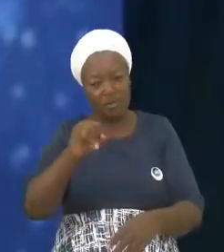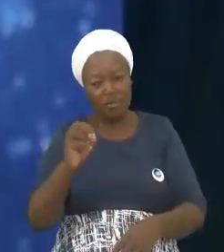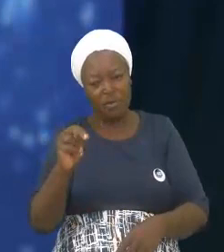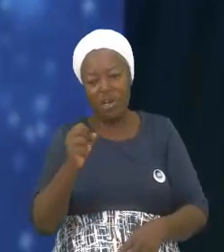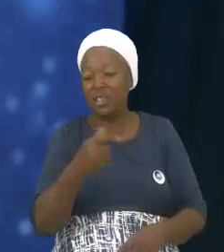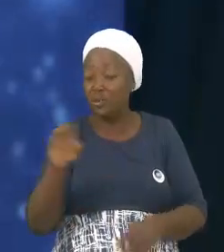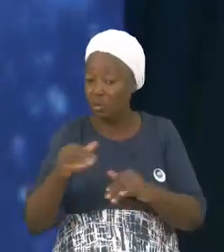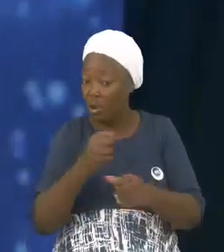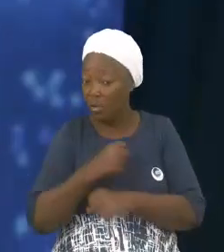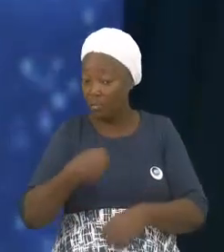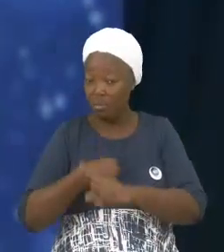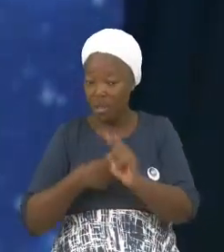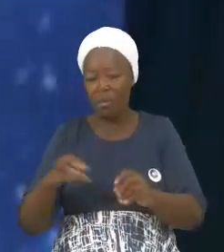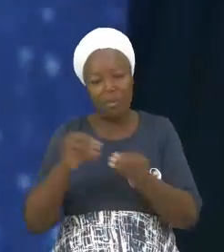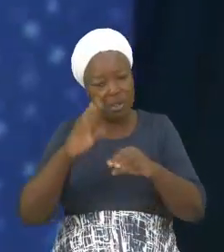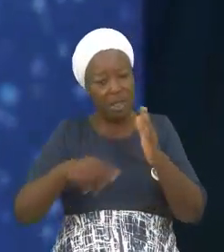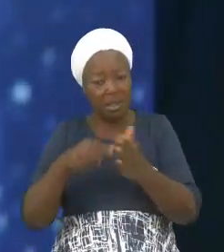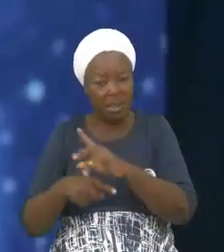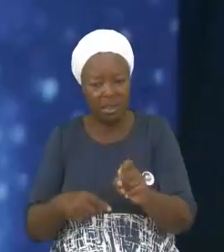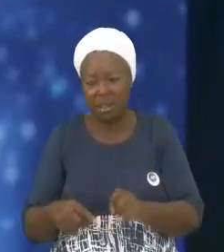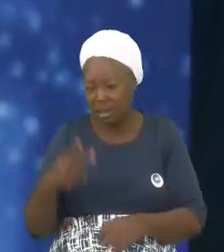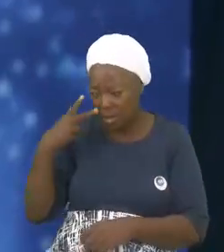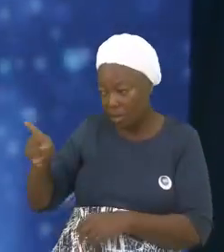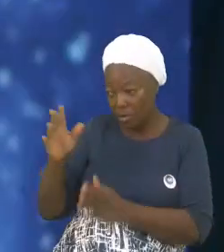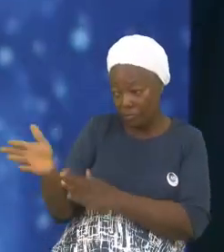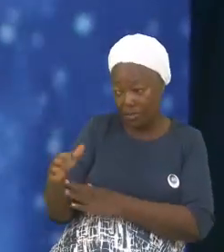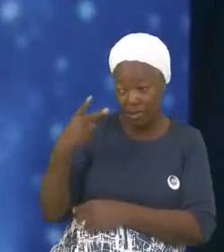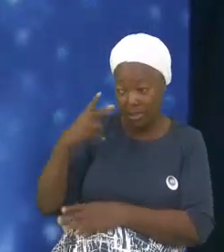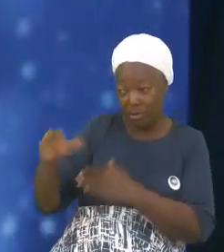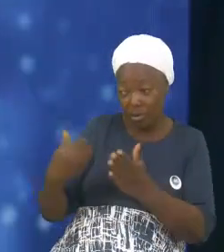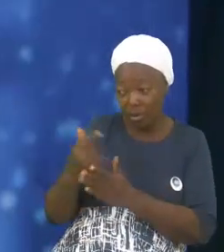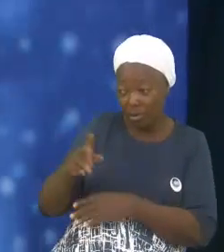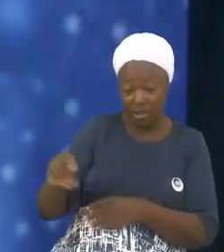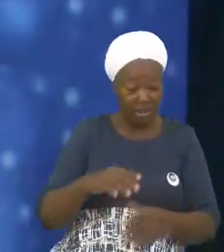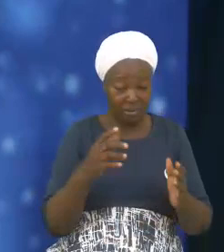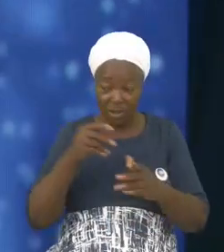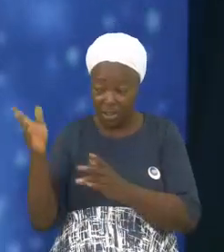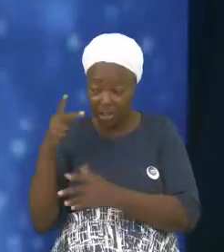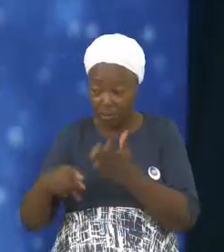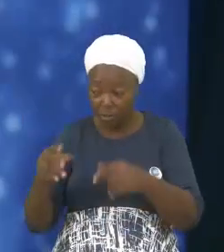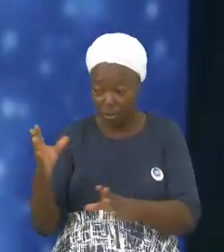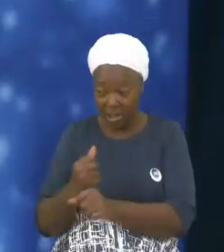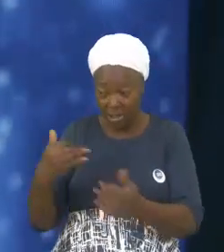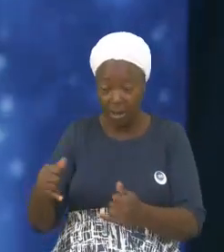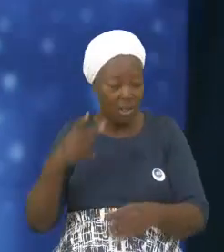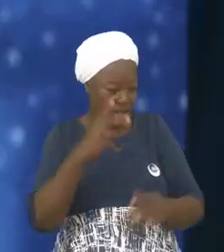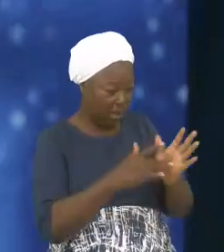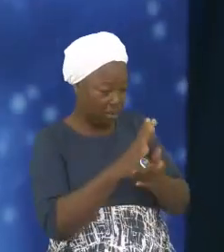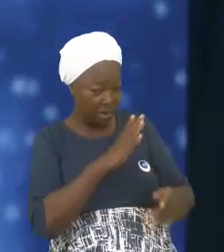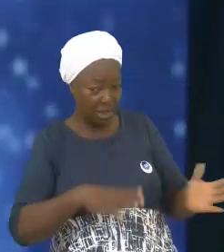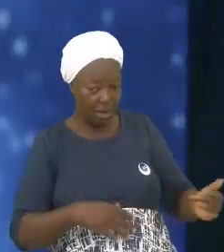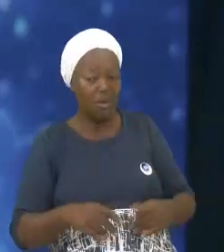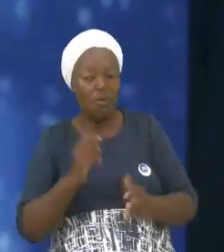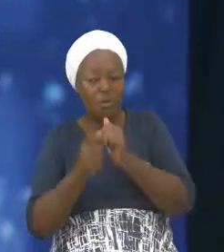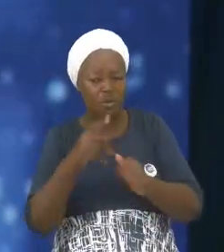me more than this? Look at your fish and look at the face of Christ. Are you still going to follow me? I want to take you